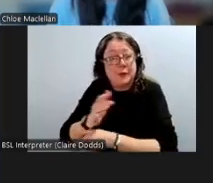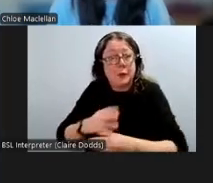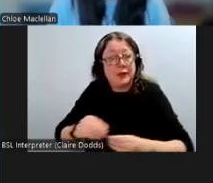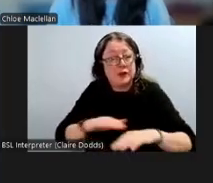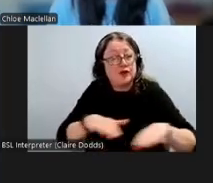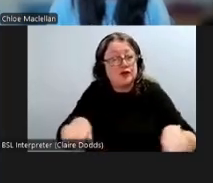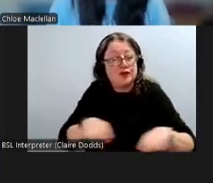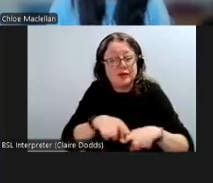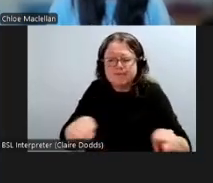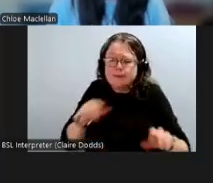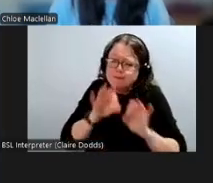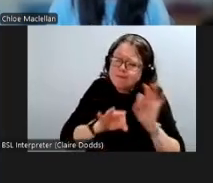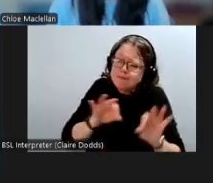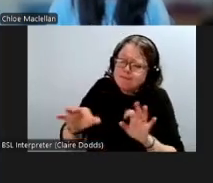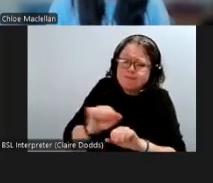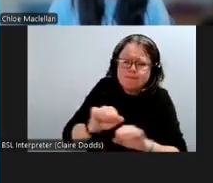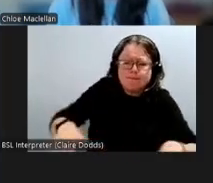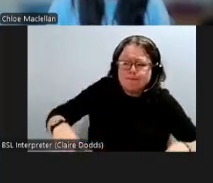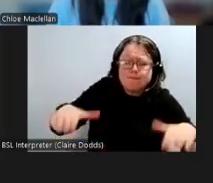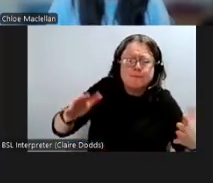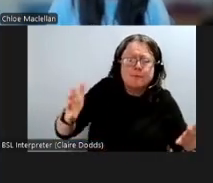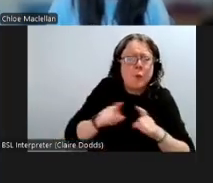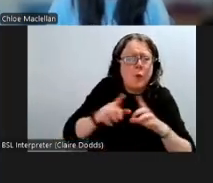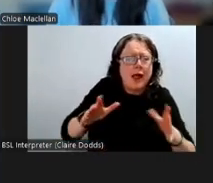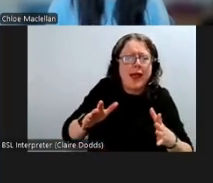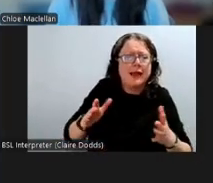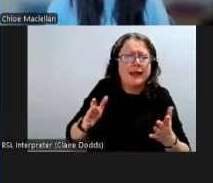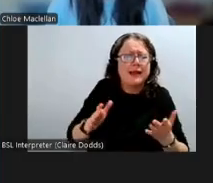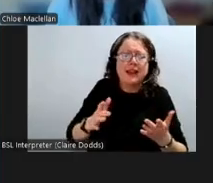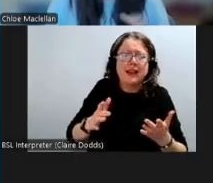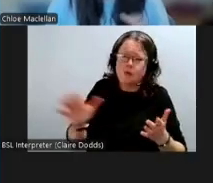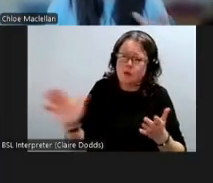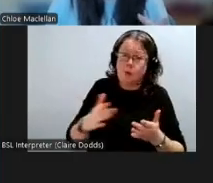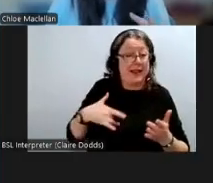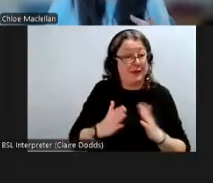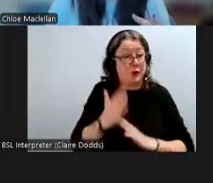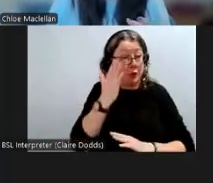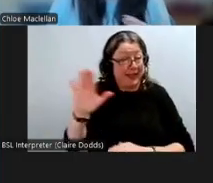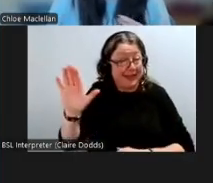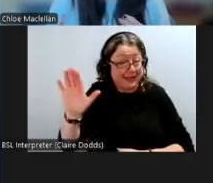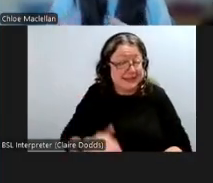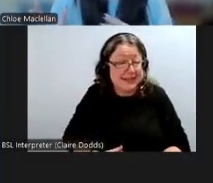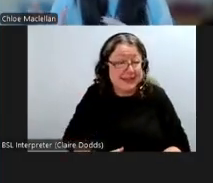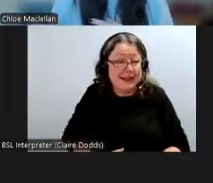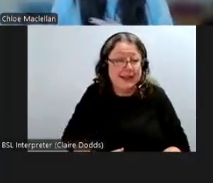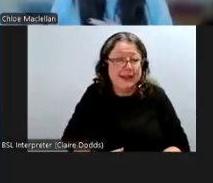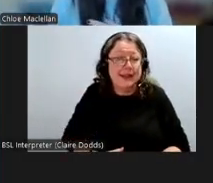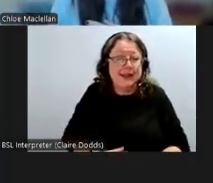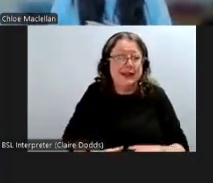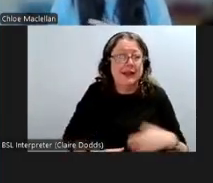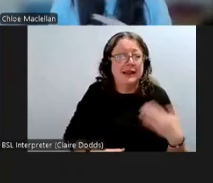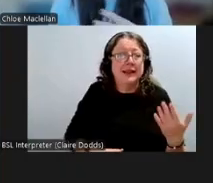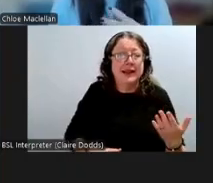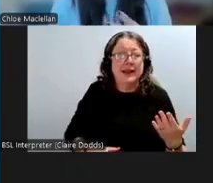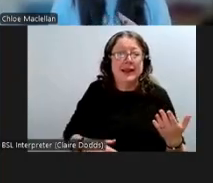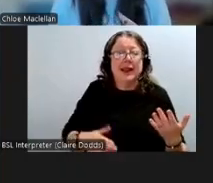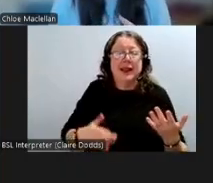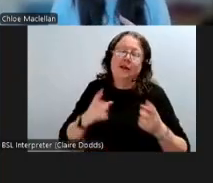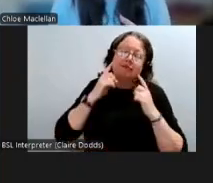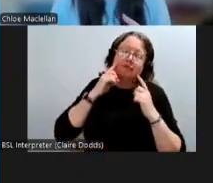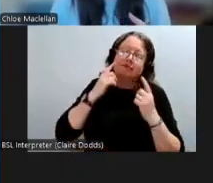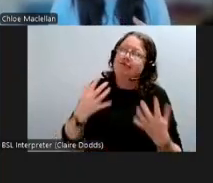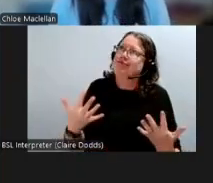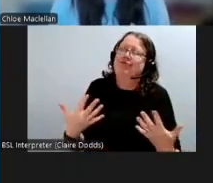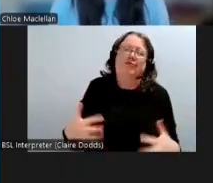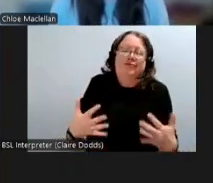their experience of growing up in the northeast was like. And overwhelmingly, those photos of the most deprived areas all had